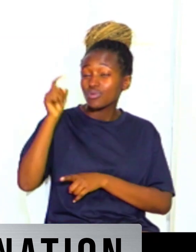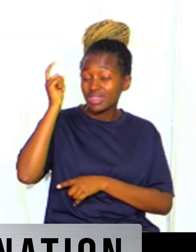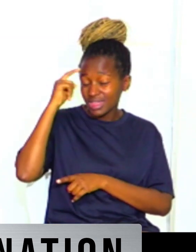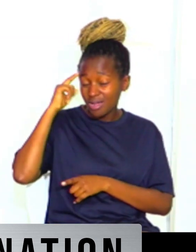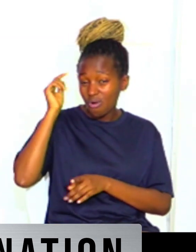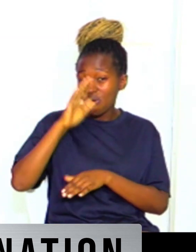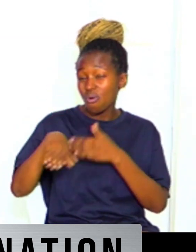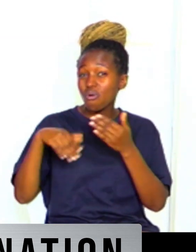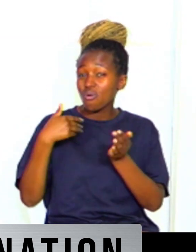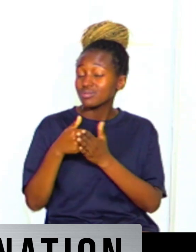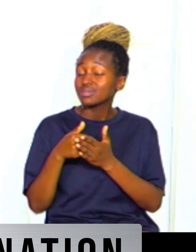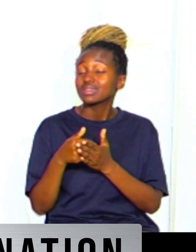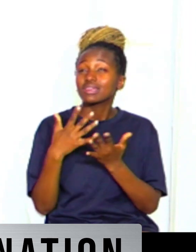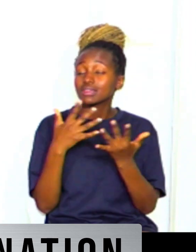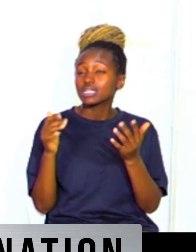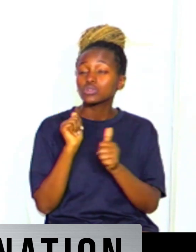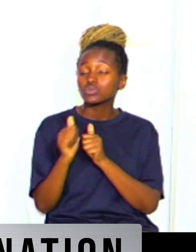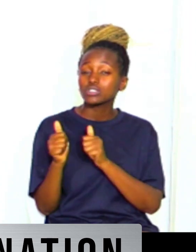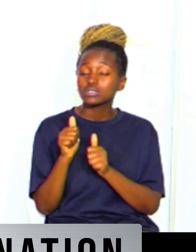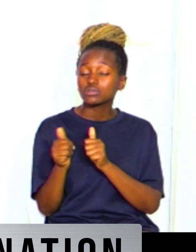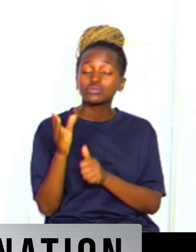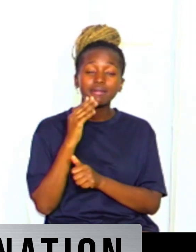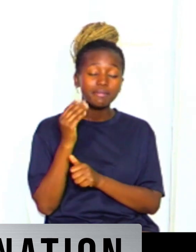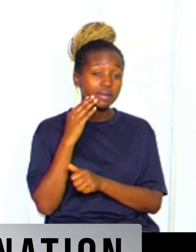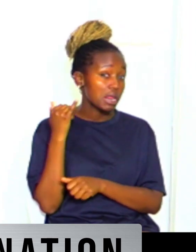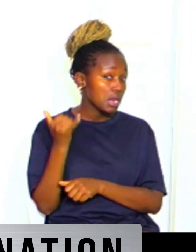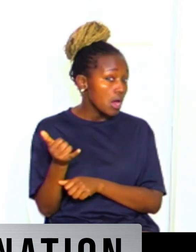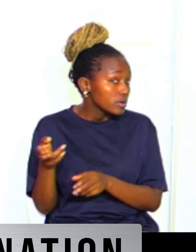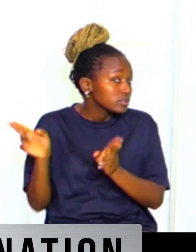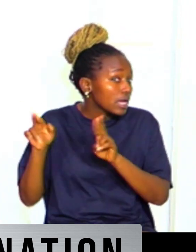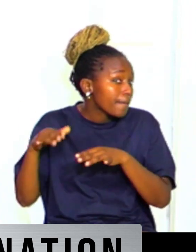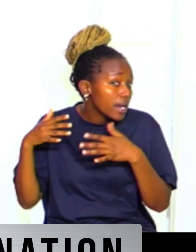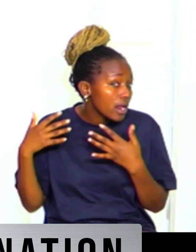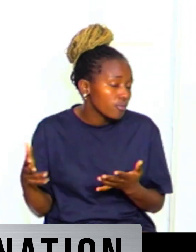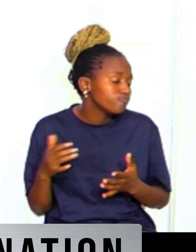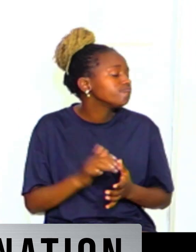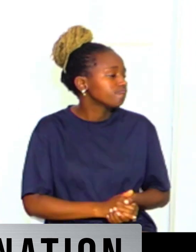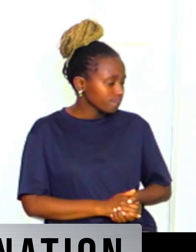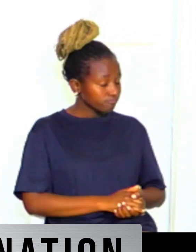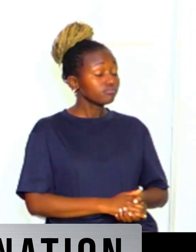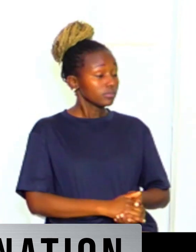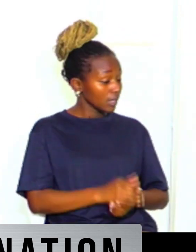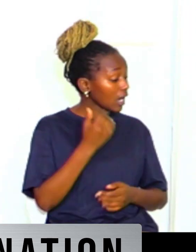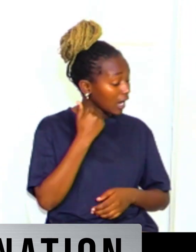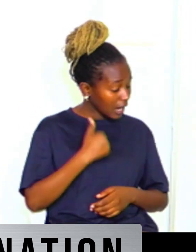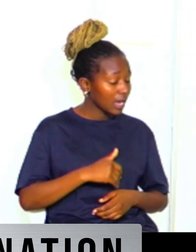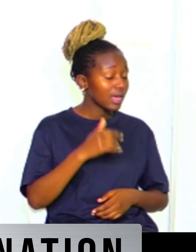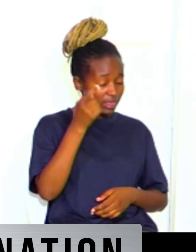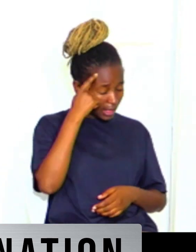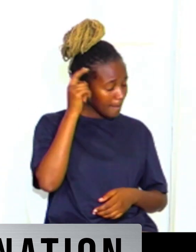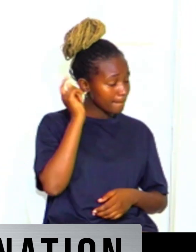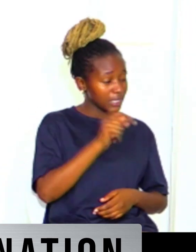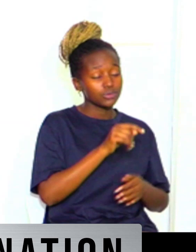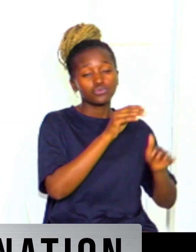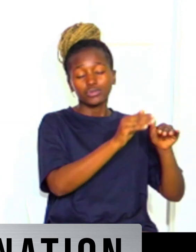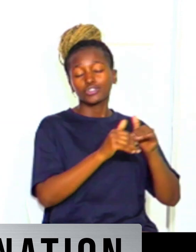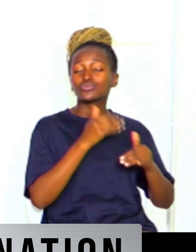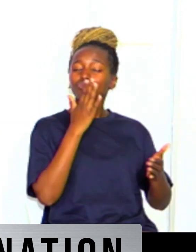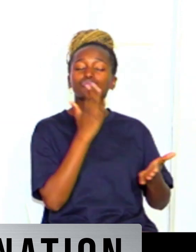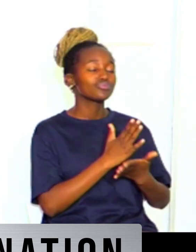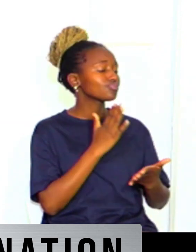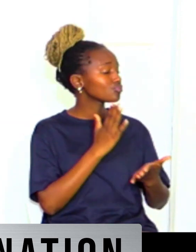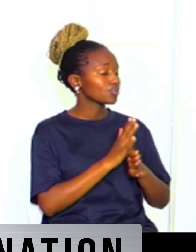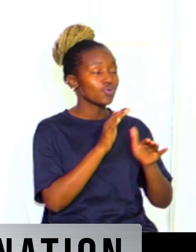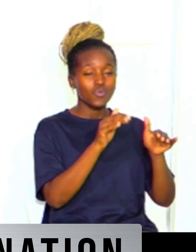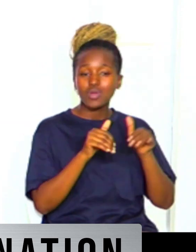Anyway, I can only say let's wait. Yes, it's true, we should wait for them. What I can say, the bad thing